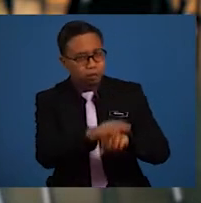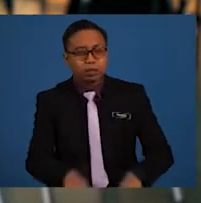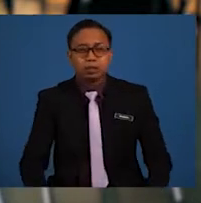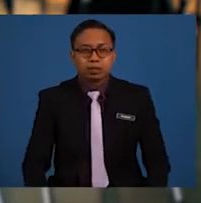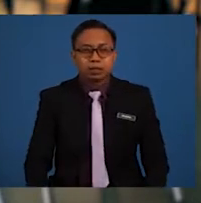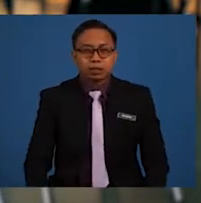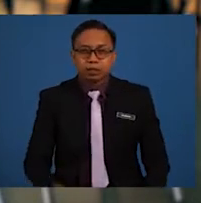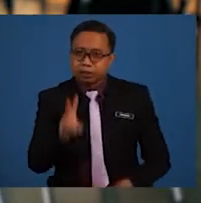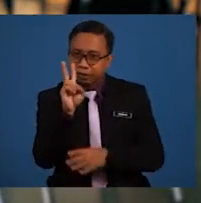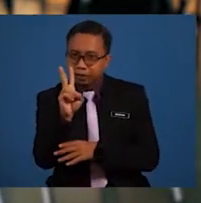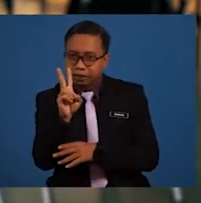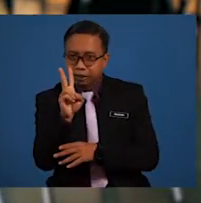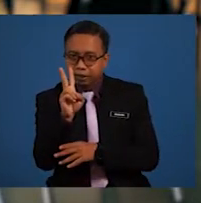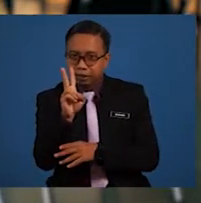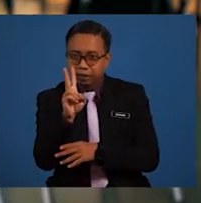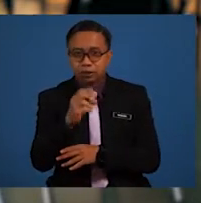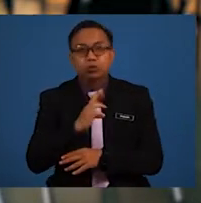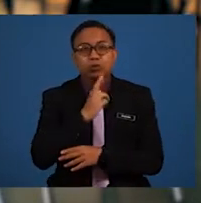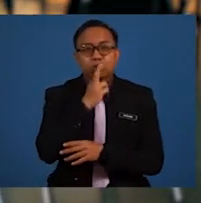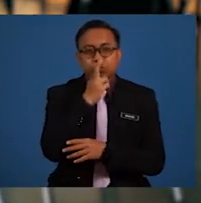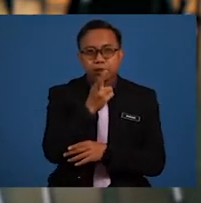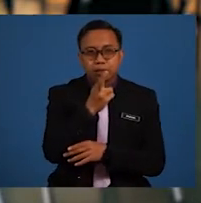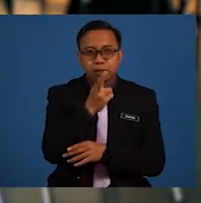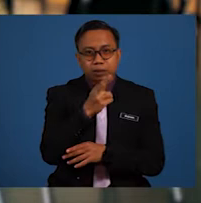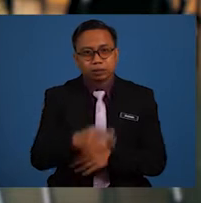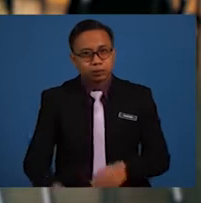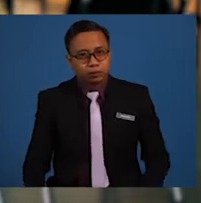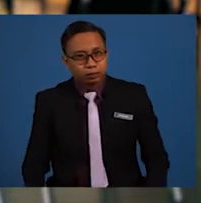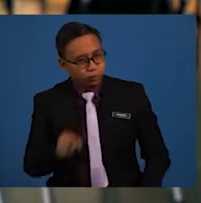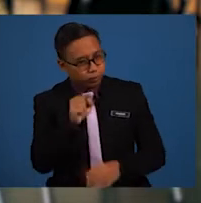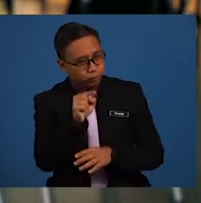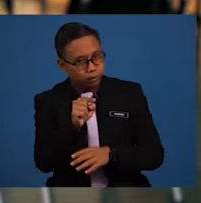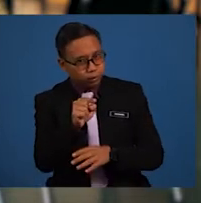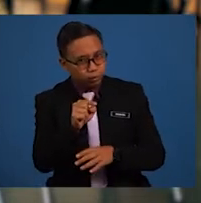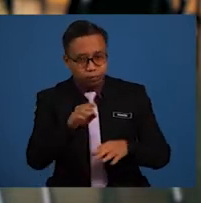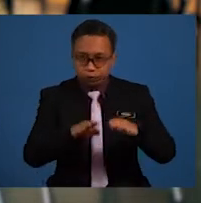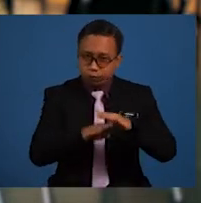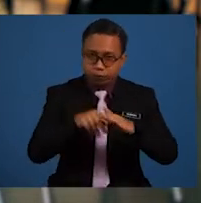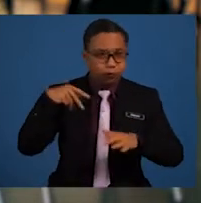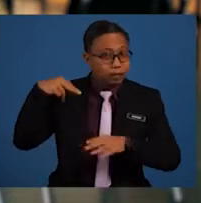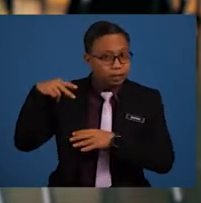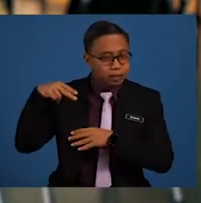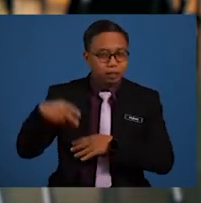The second letter is sure to jolt Pat onto her feet.